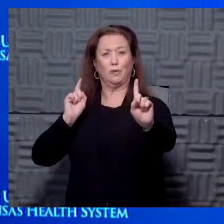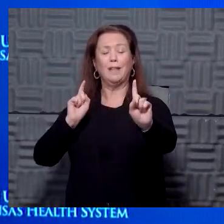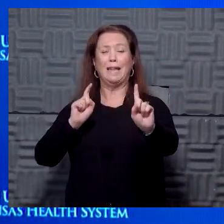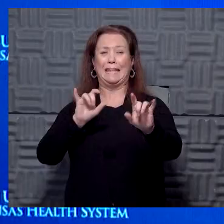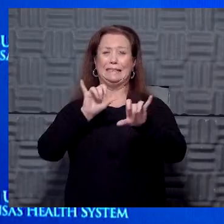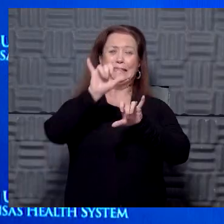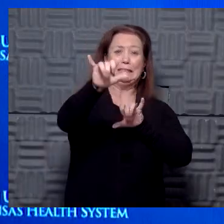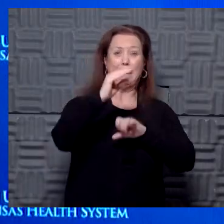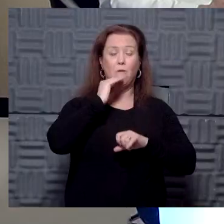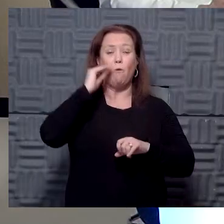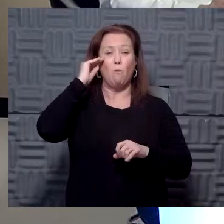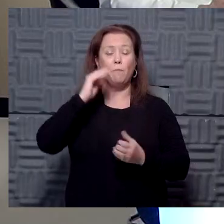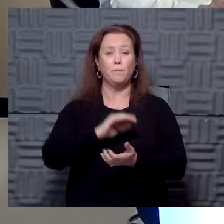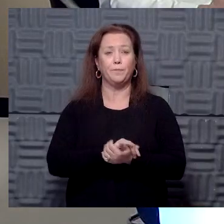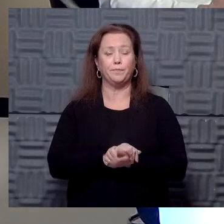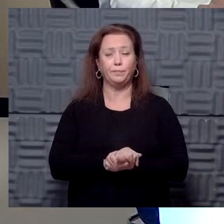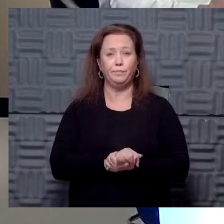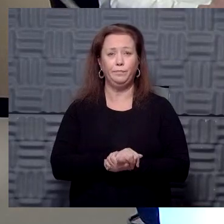stay at home.